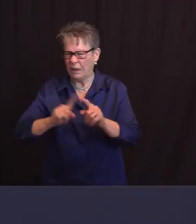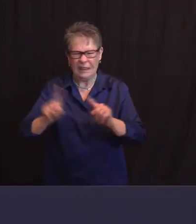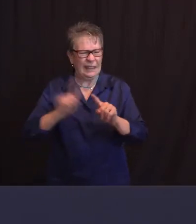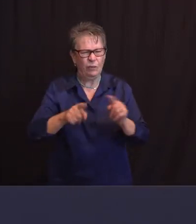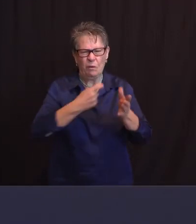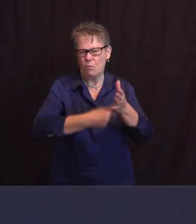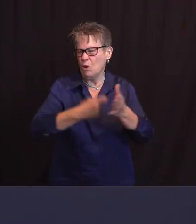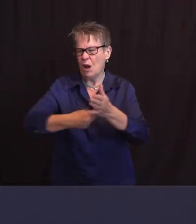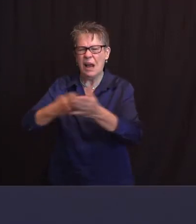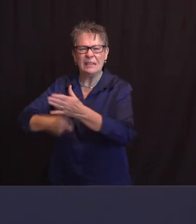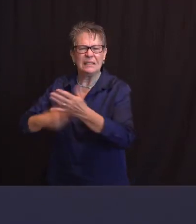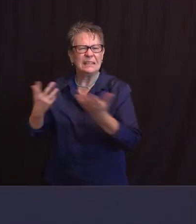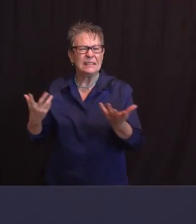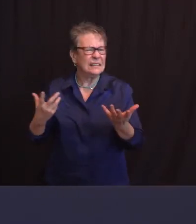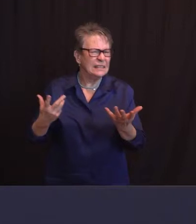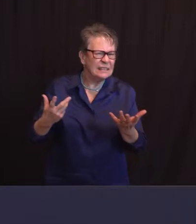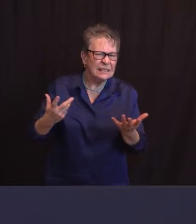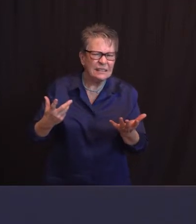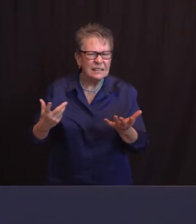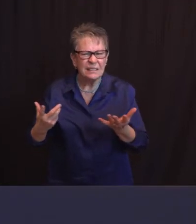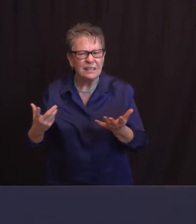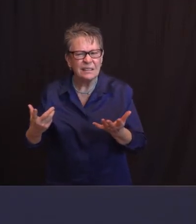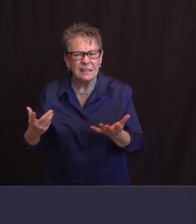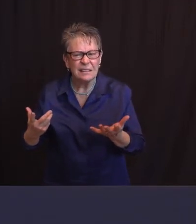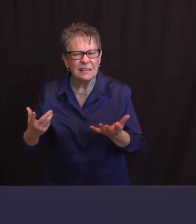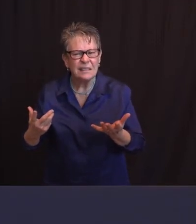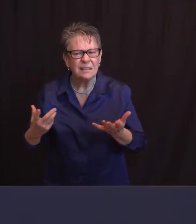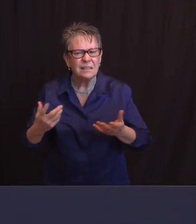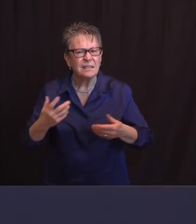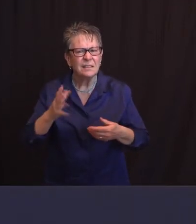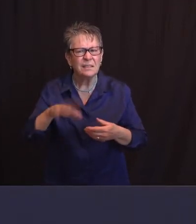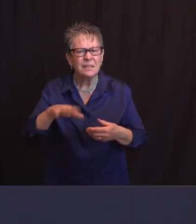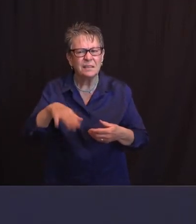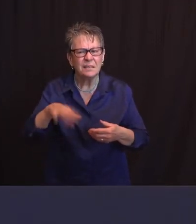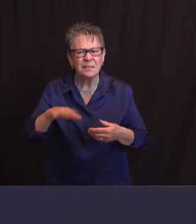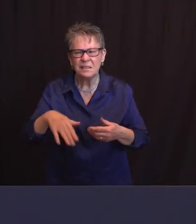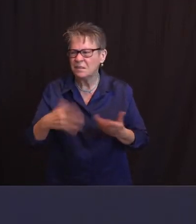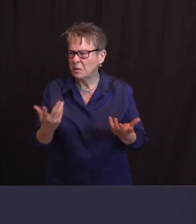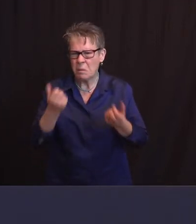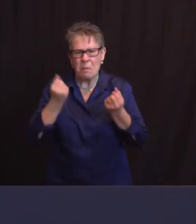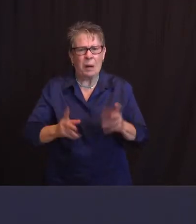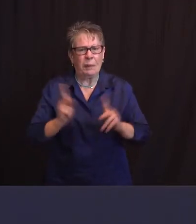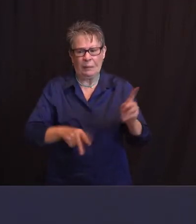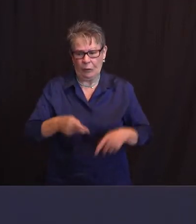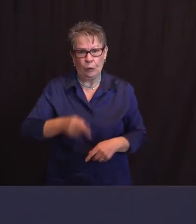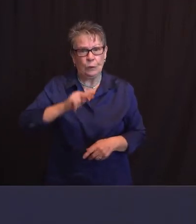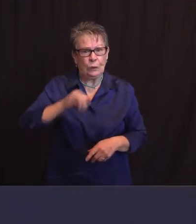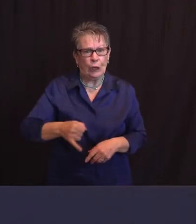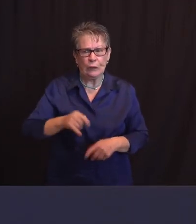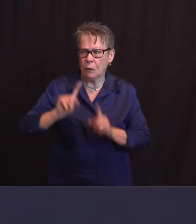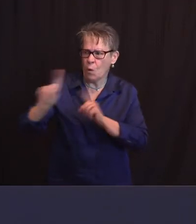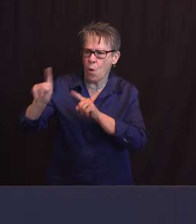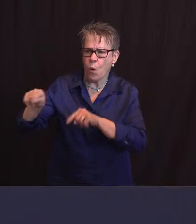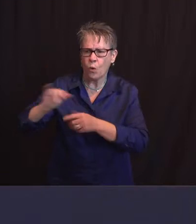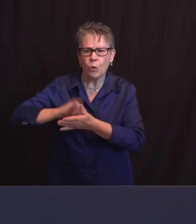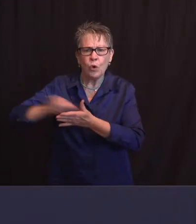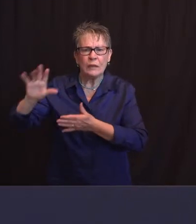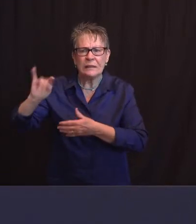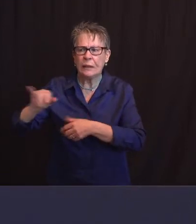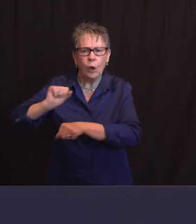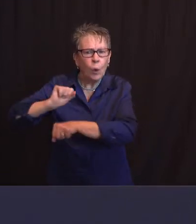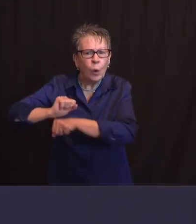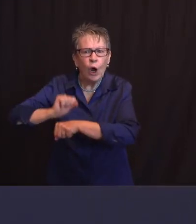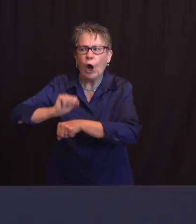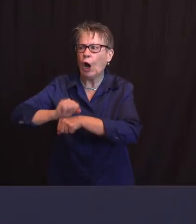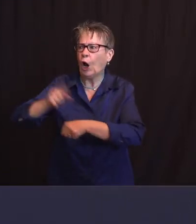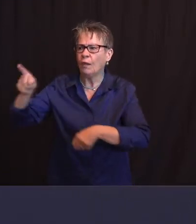New York City every day, or at least they do in a normal time, thirdly, would like some of the proceeds to go into New Jersey projects. So